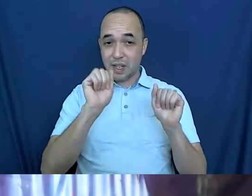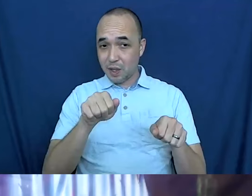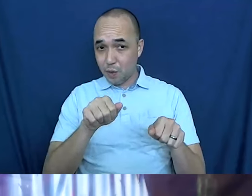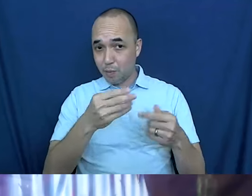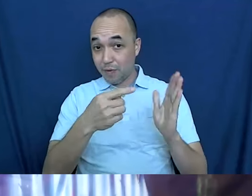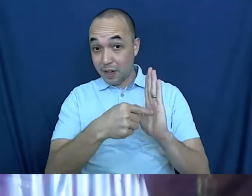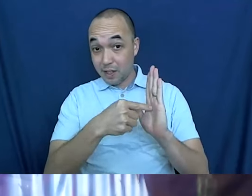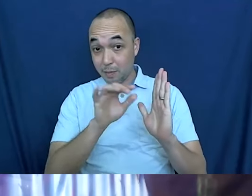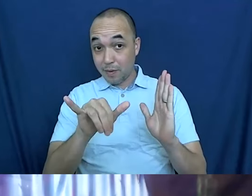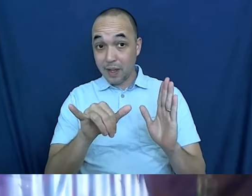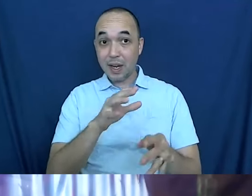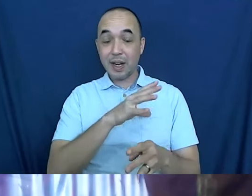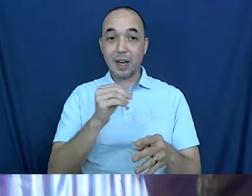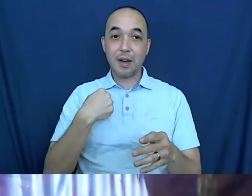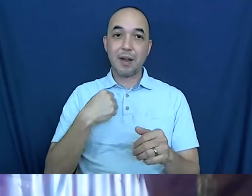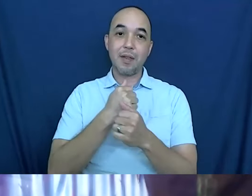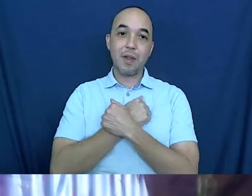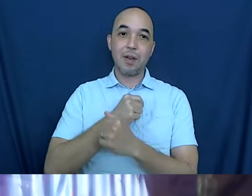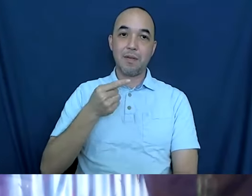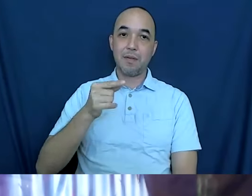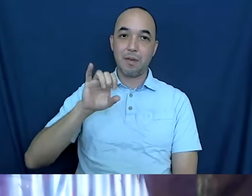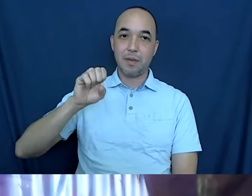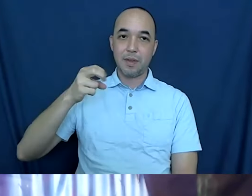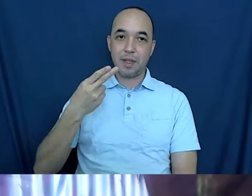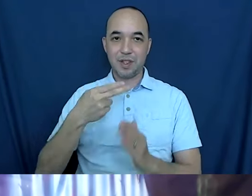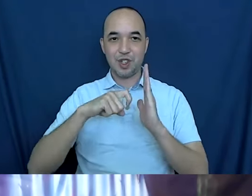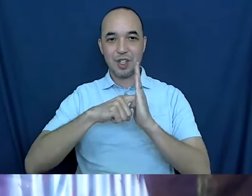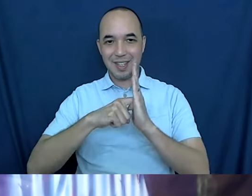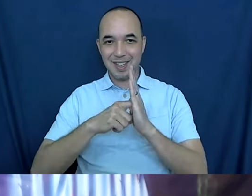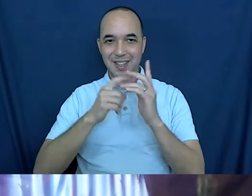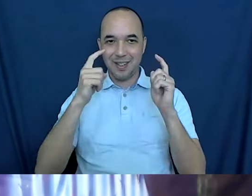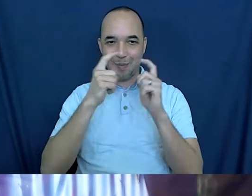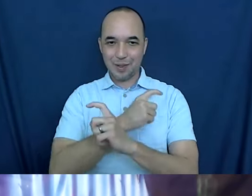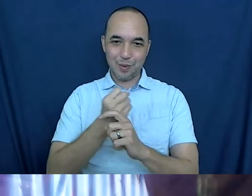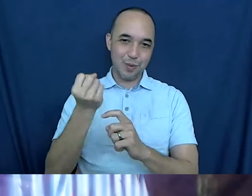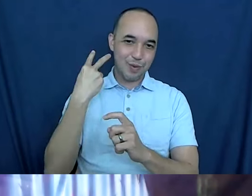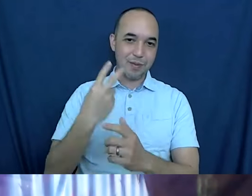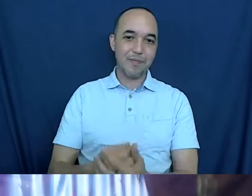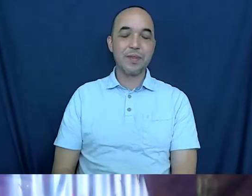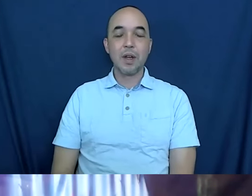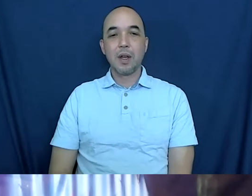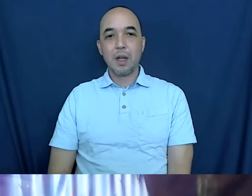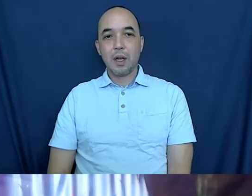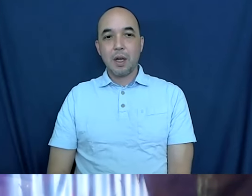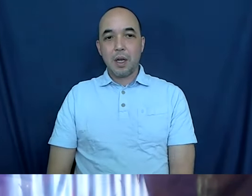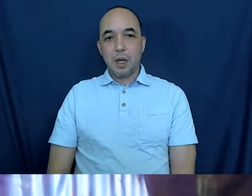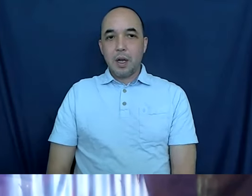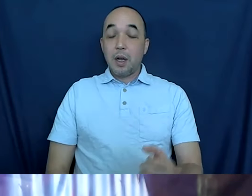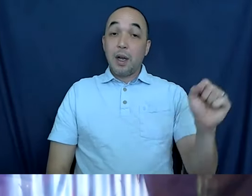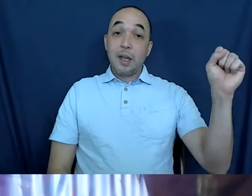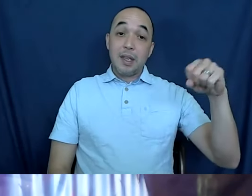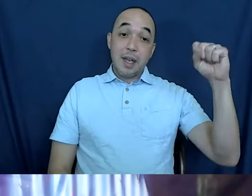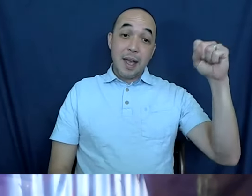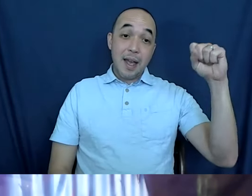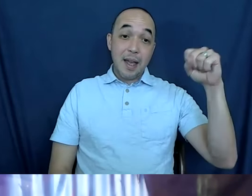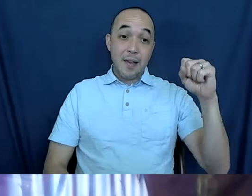Also, I loved the GISH key puzzle a couple of years ago. Awesome. Awesome, Adam. Absolutely. So if anyone